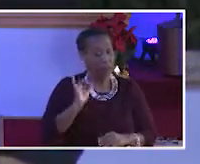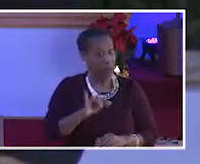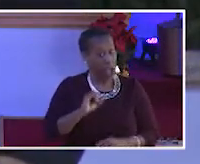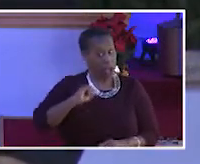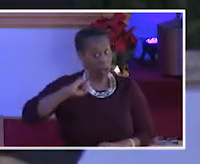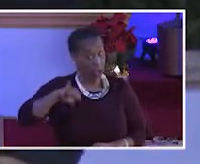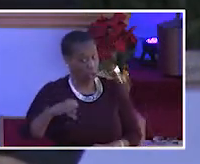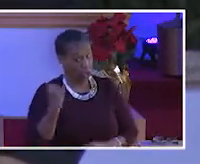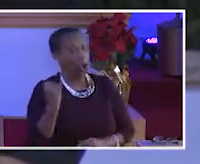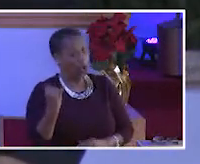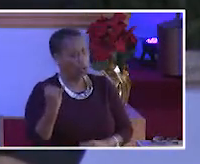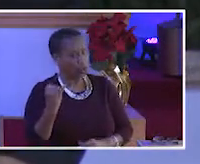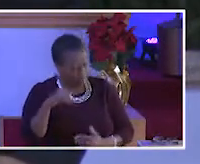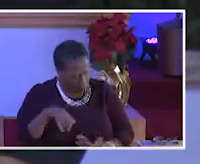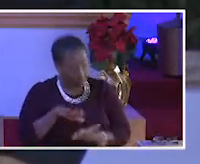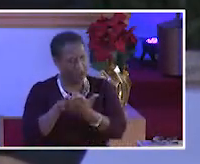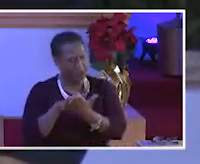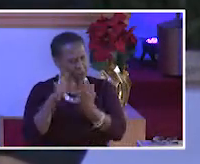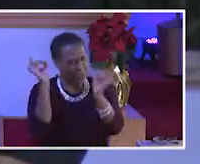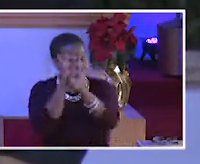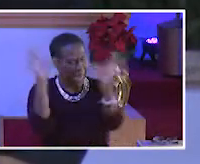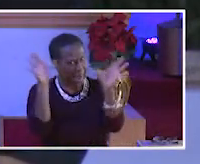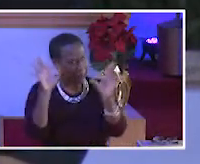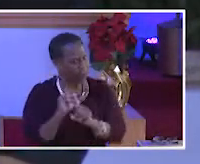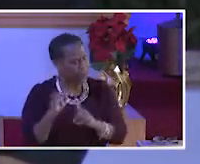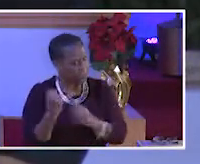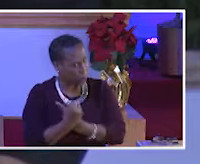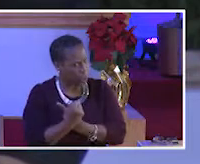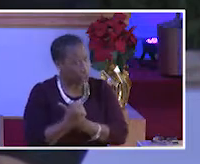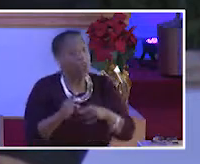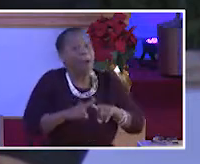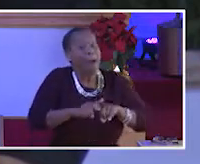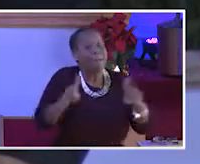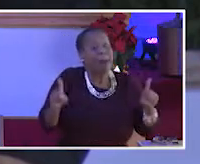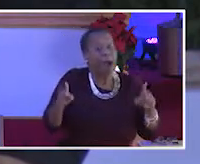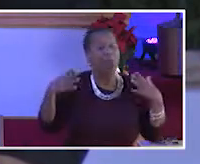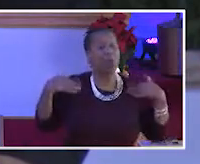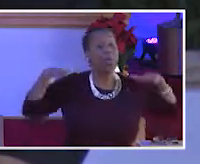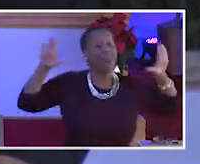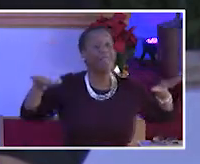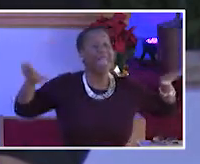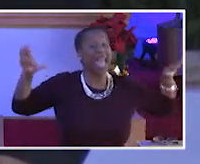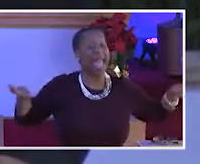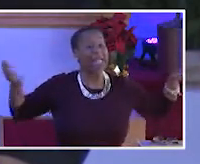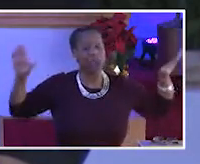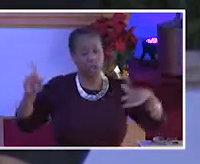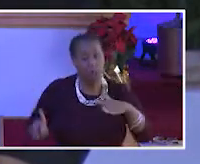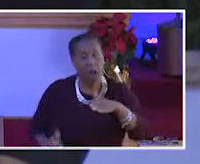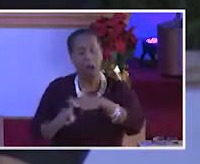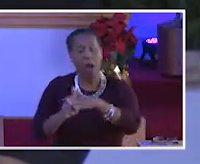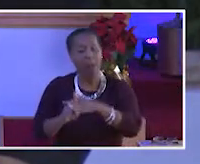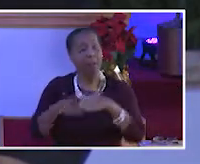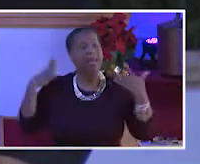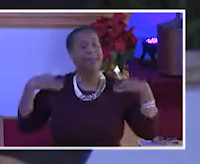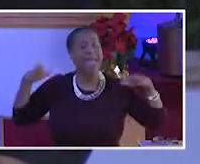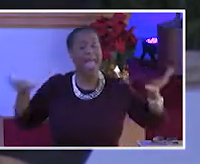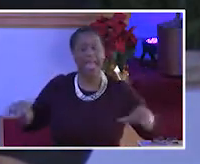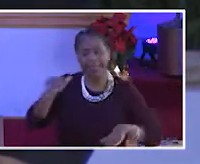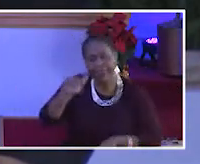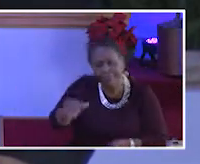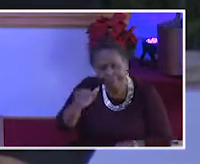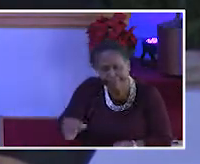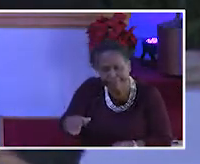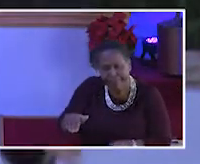with a nightmarish situation. But when the angel addresses him, he addresses him and reminds him of